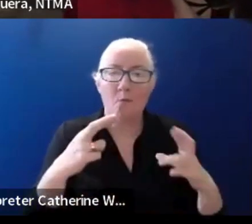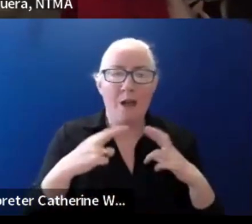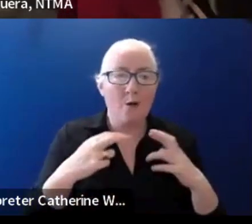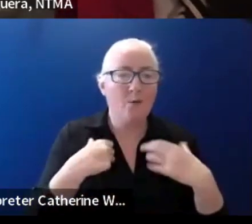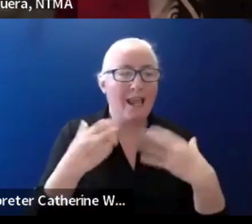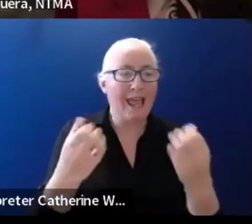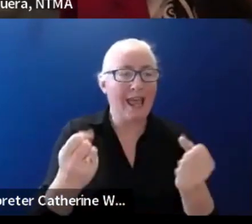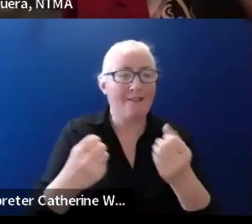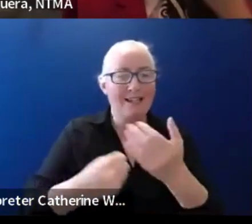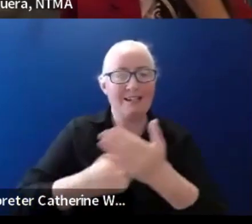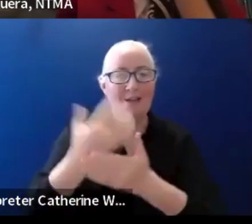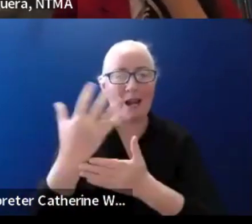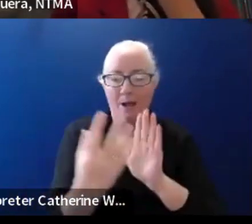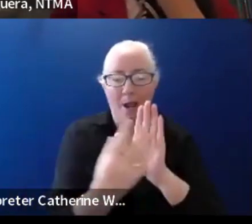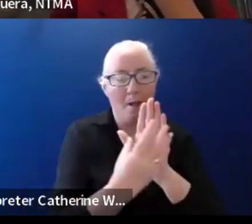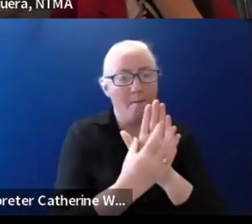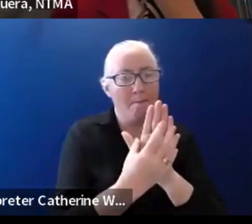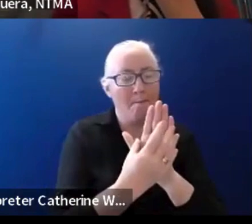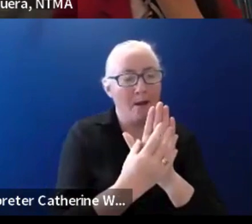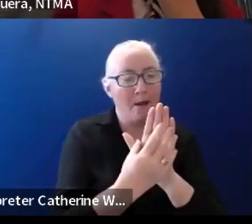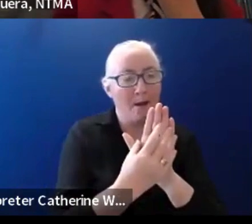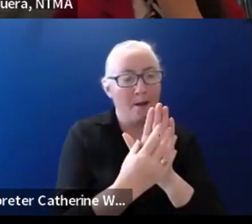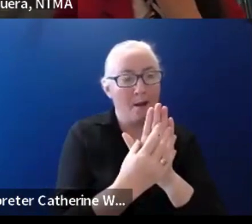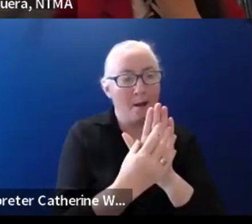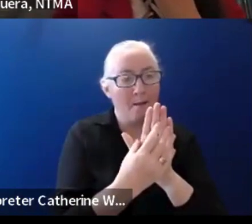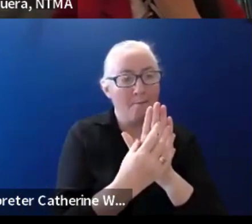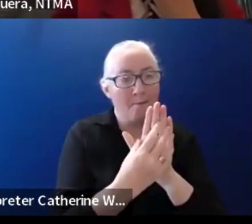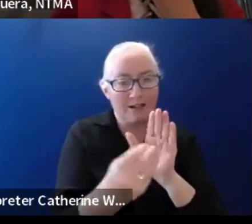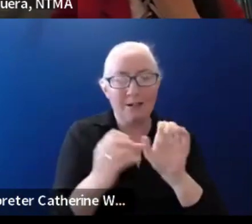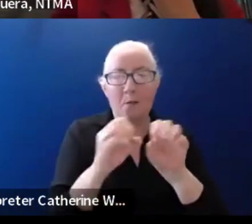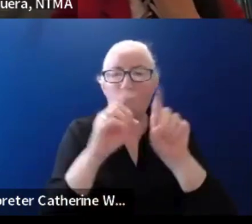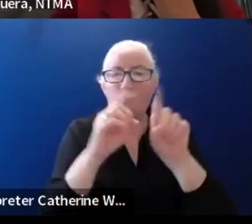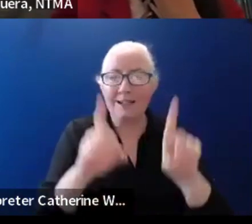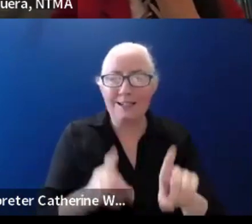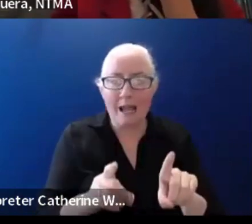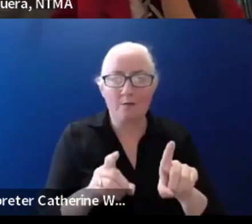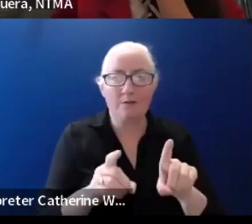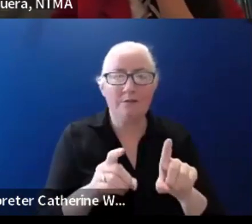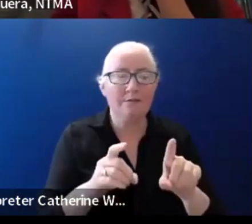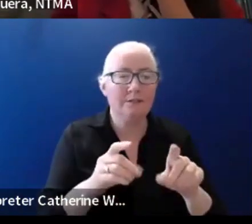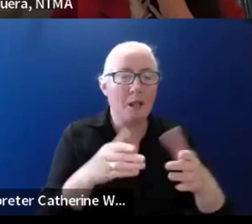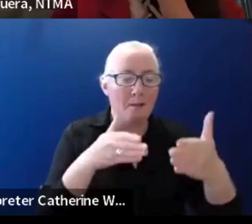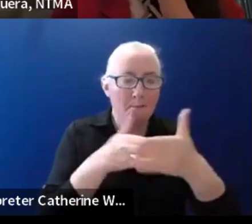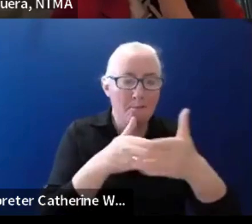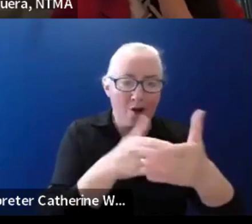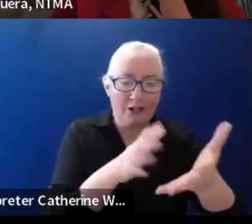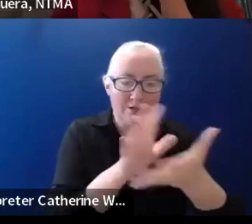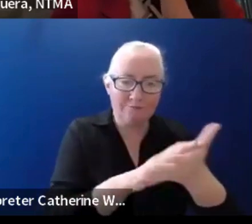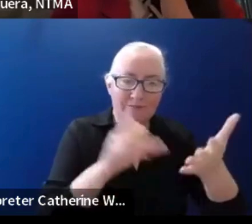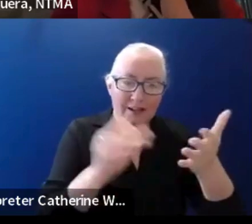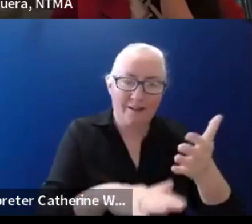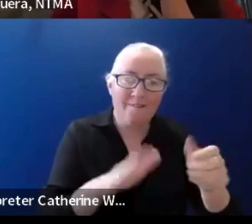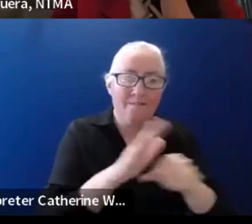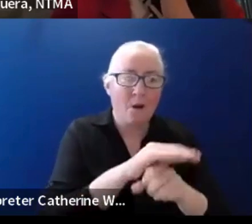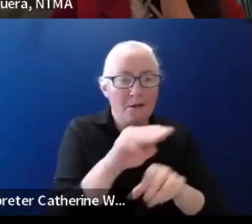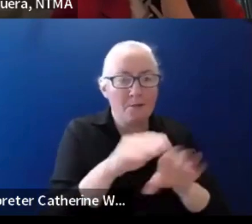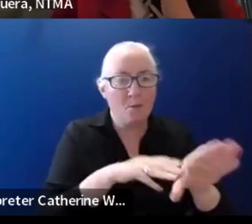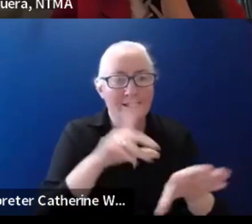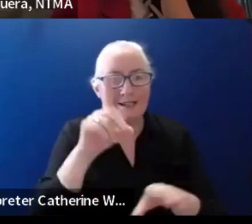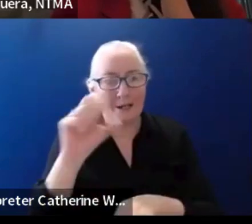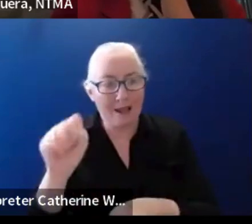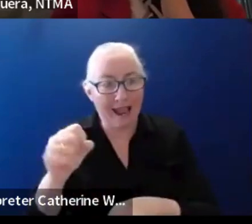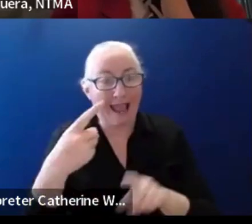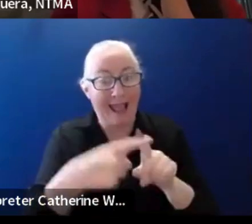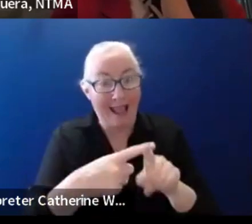developed a model of you know, breaking down barriers for adults with Down syndrome and providing that